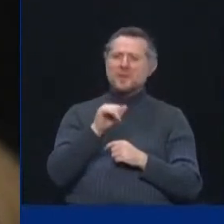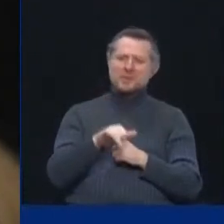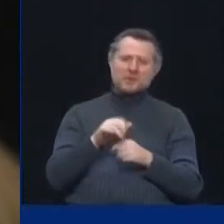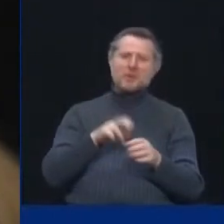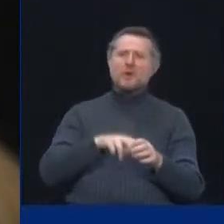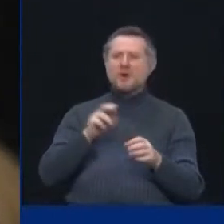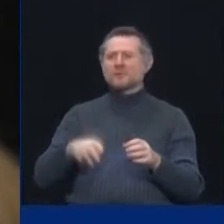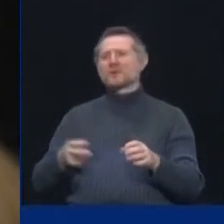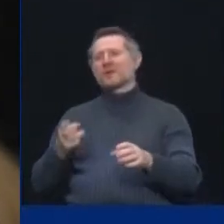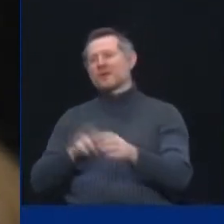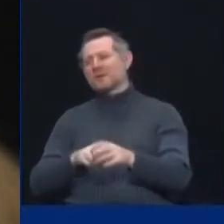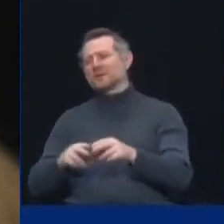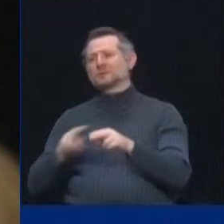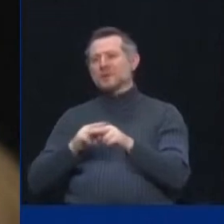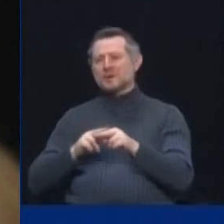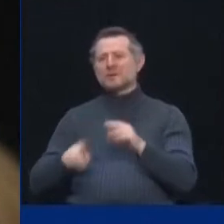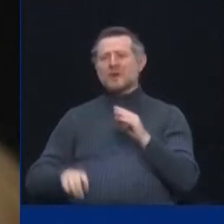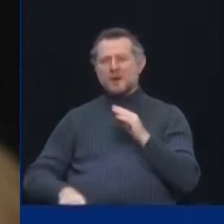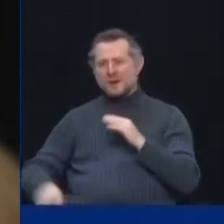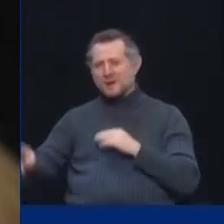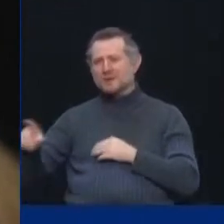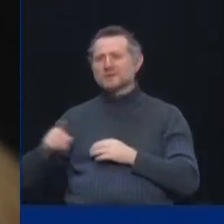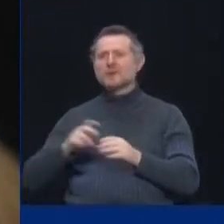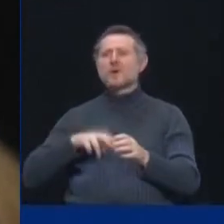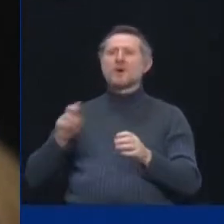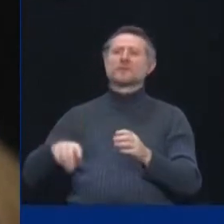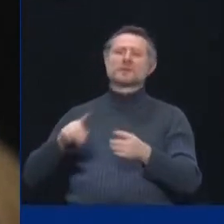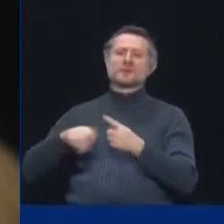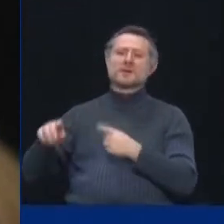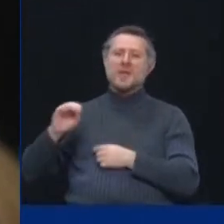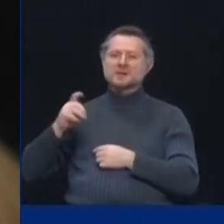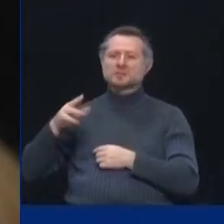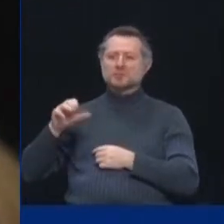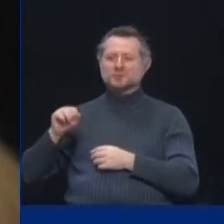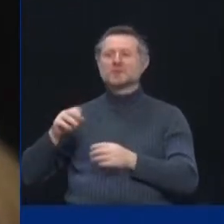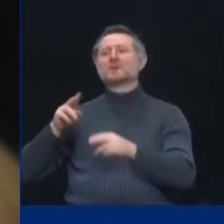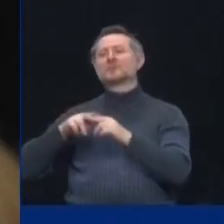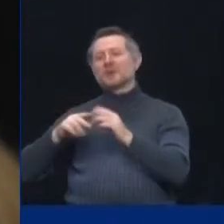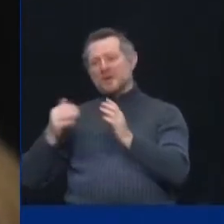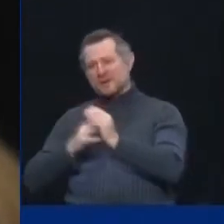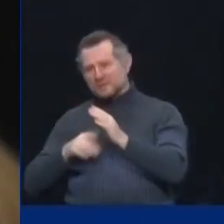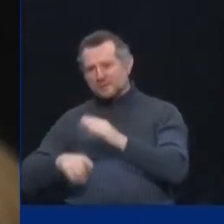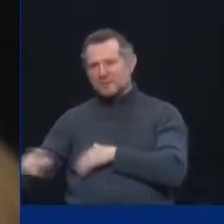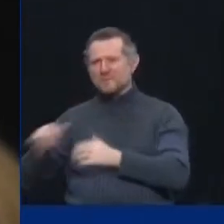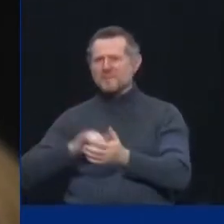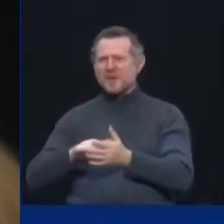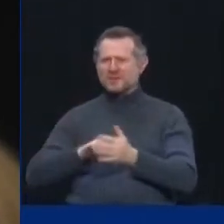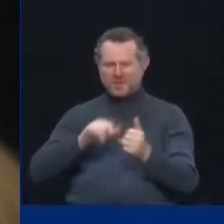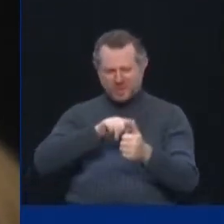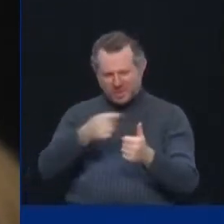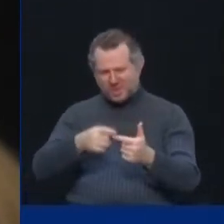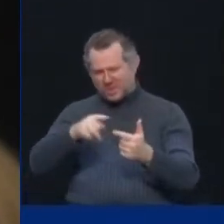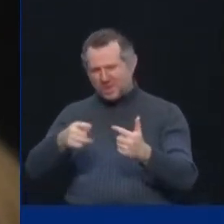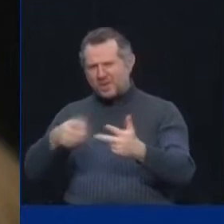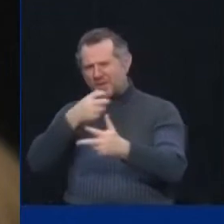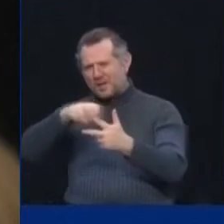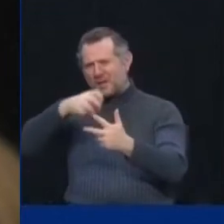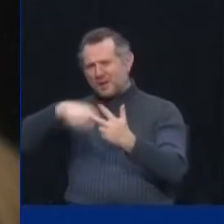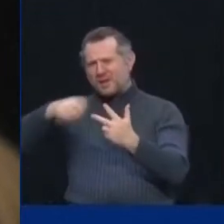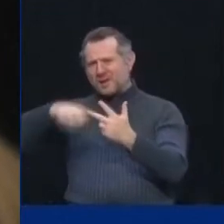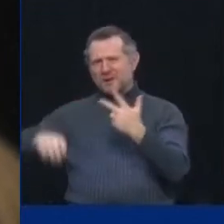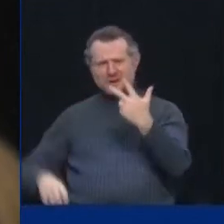train, to transfer to the express train, just to get further downtown. For people that do so much, that's not